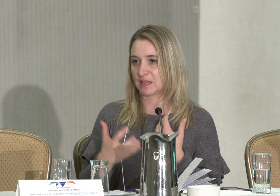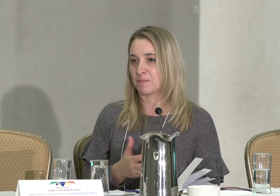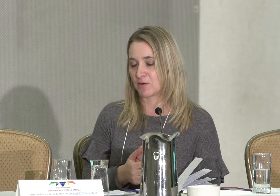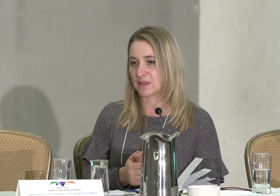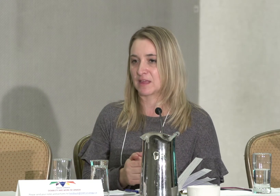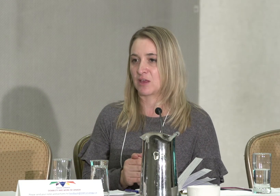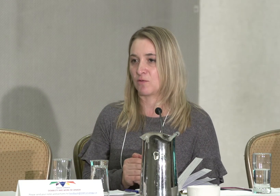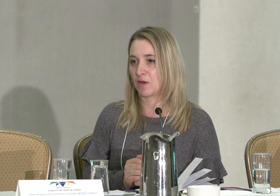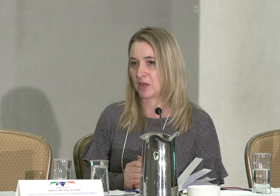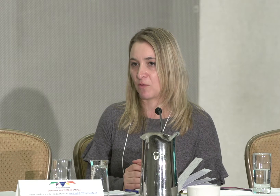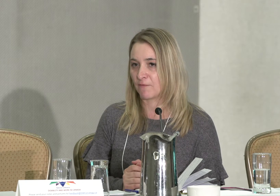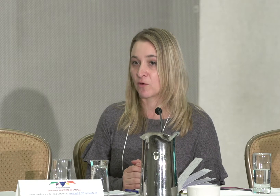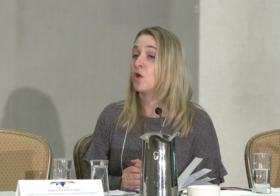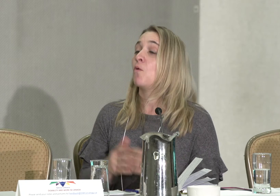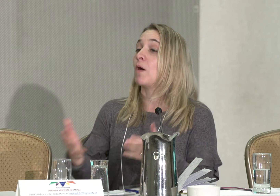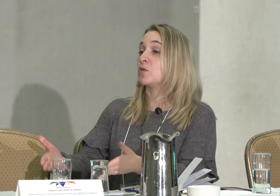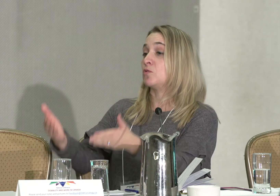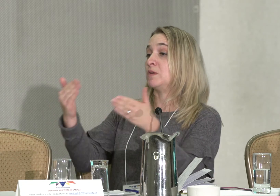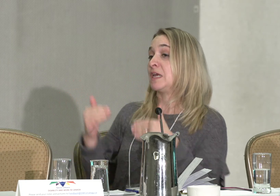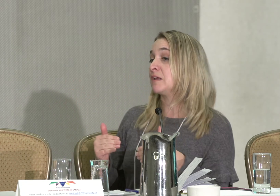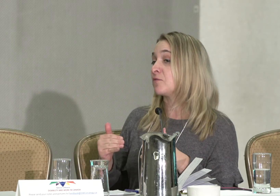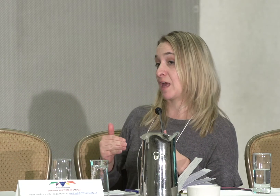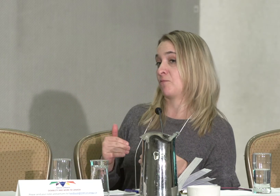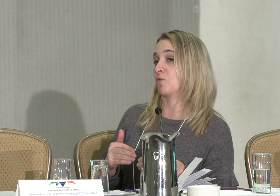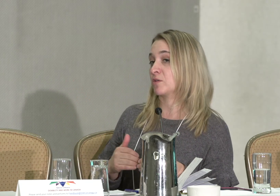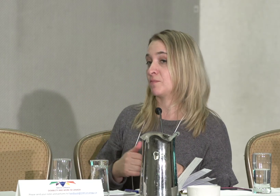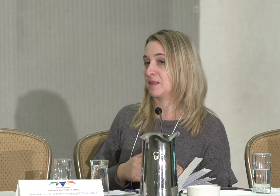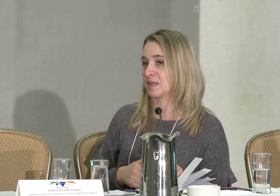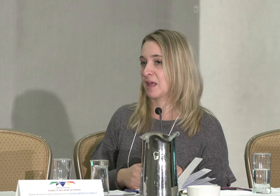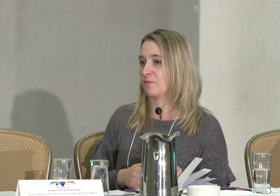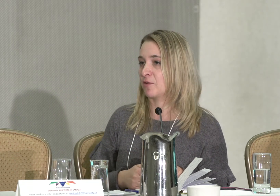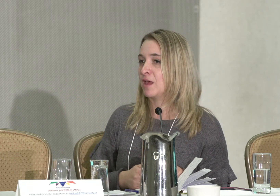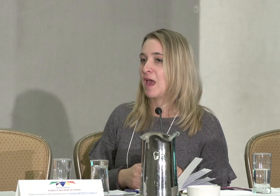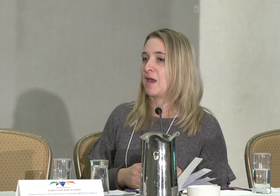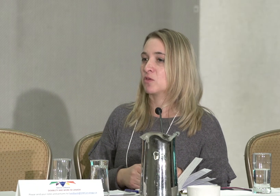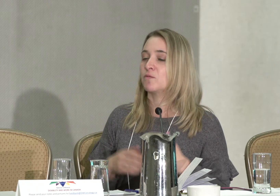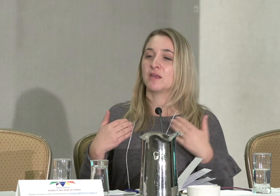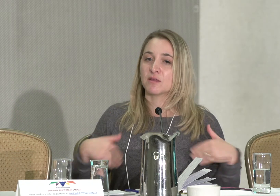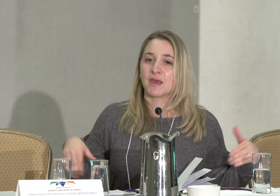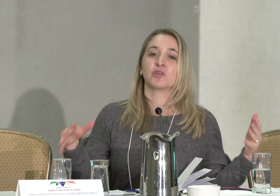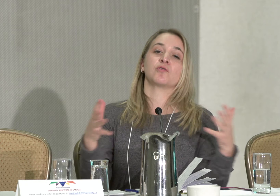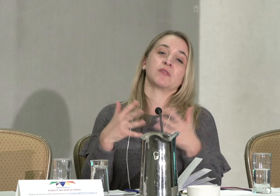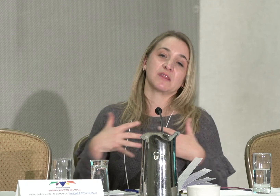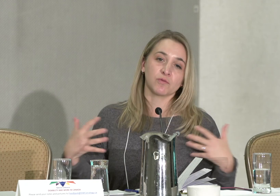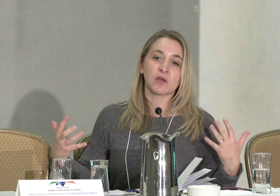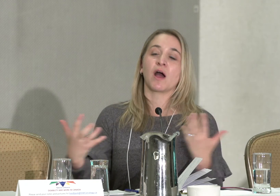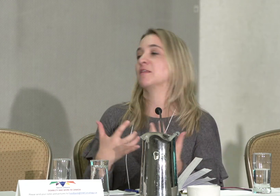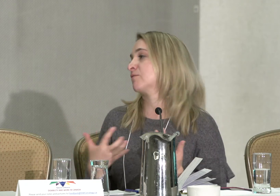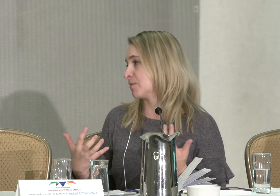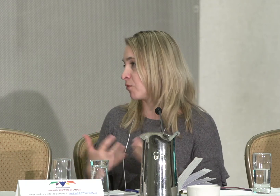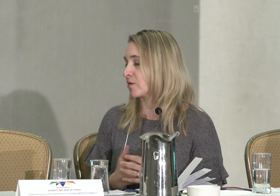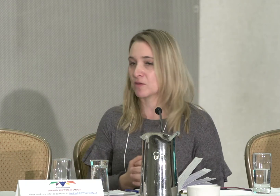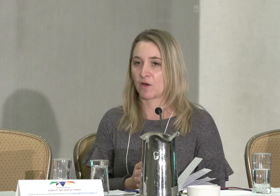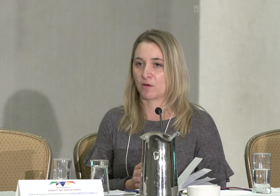skills and experiences can you offer, what would you need for that work to be successful. And so we need to make sure that those